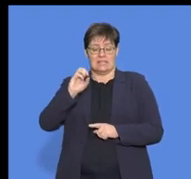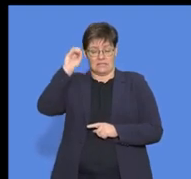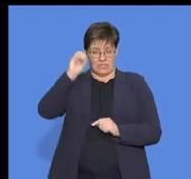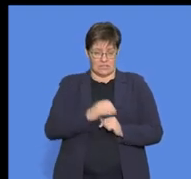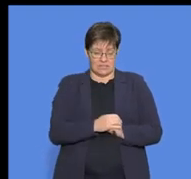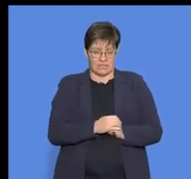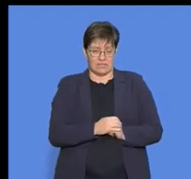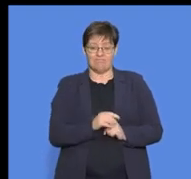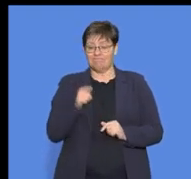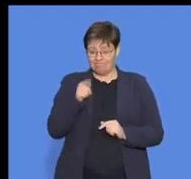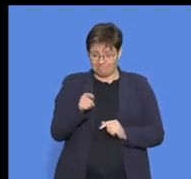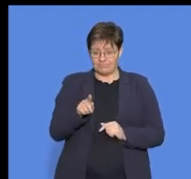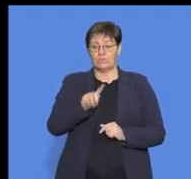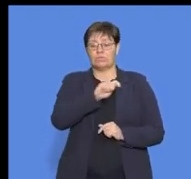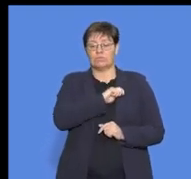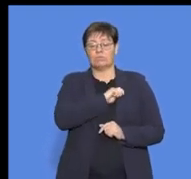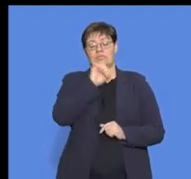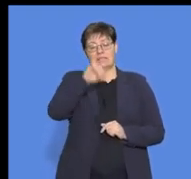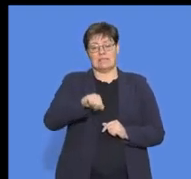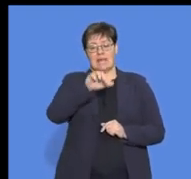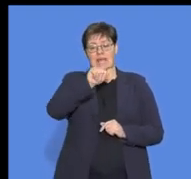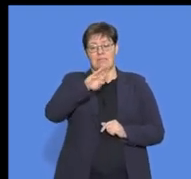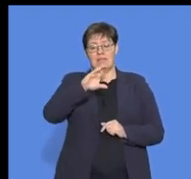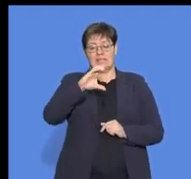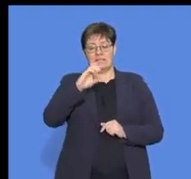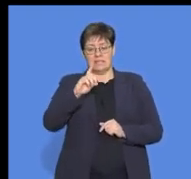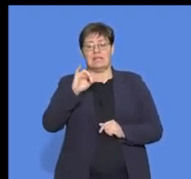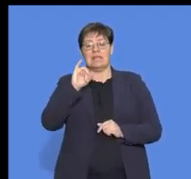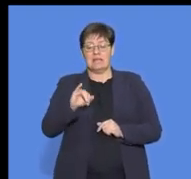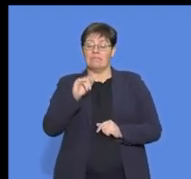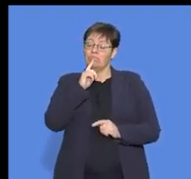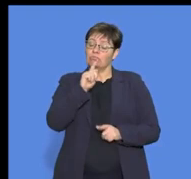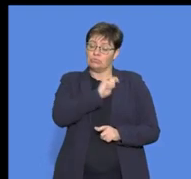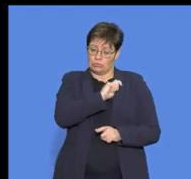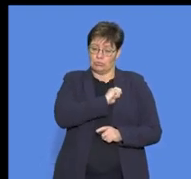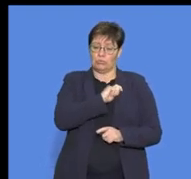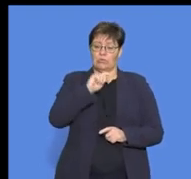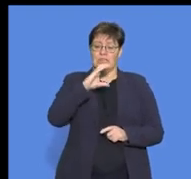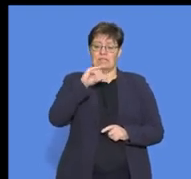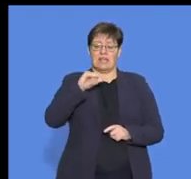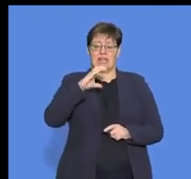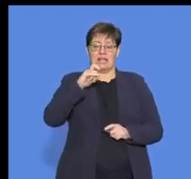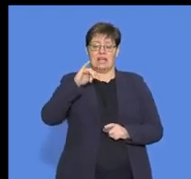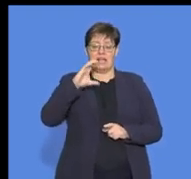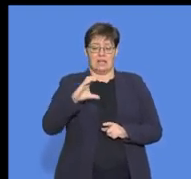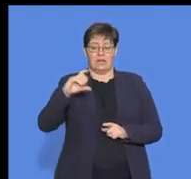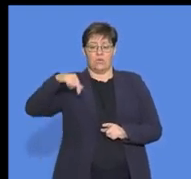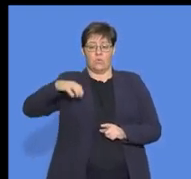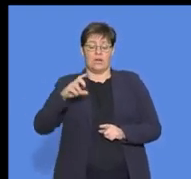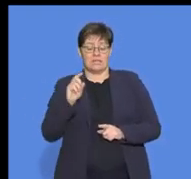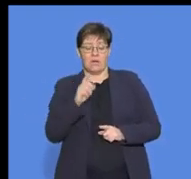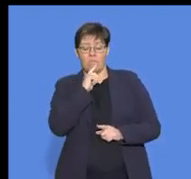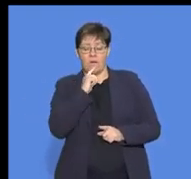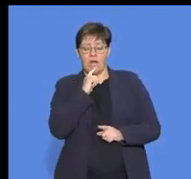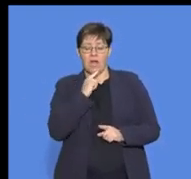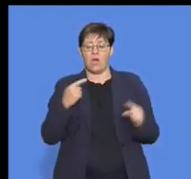to 180 degrees, and that means we've now proved that ABCD is a cyclic quad, because now we've just